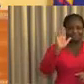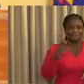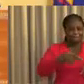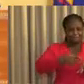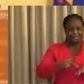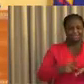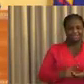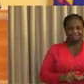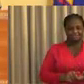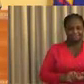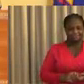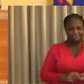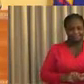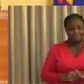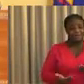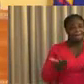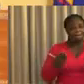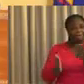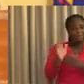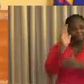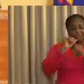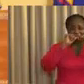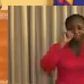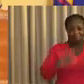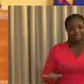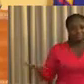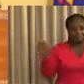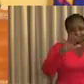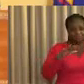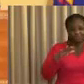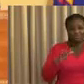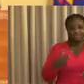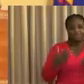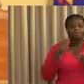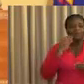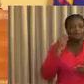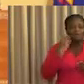May God bless us all and our homeland Ghana and